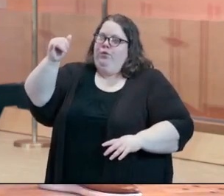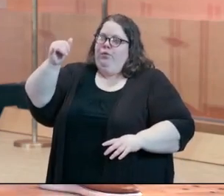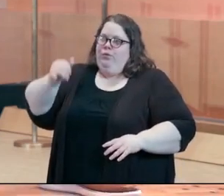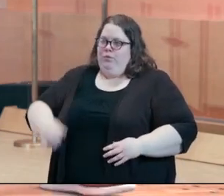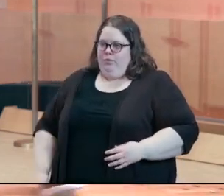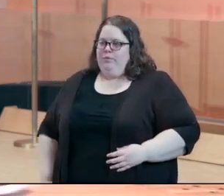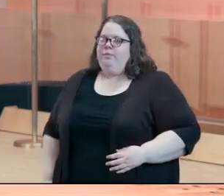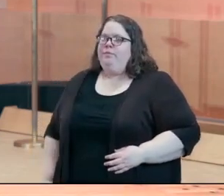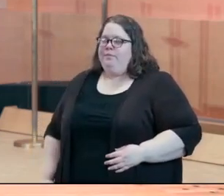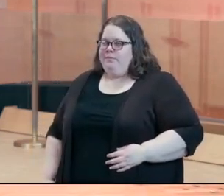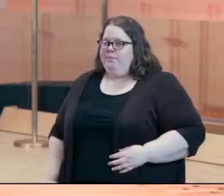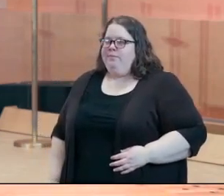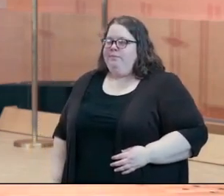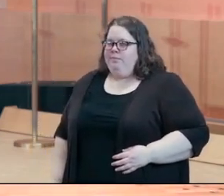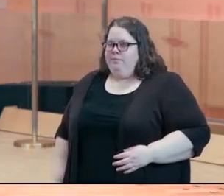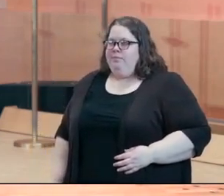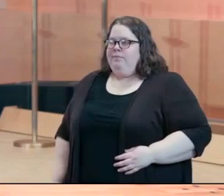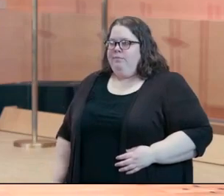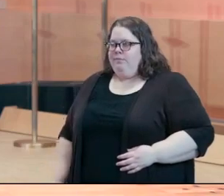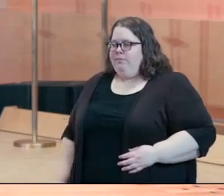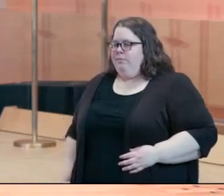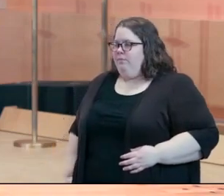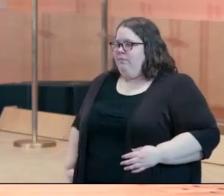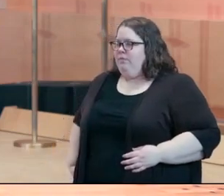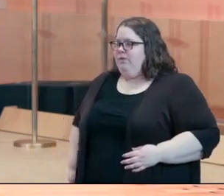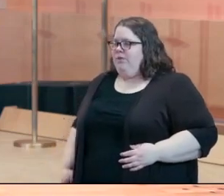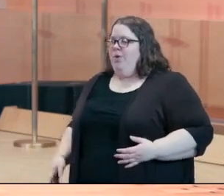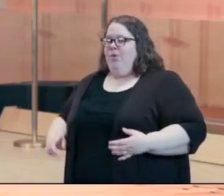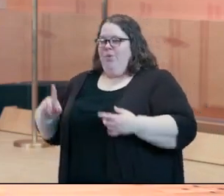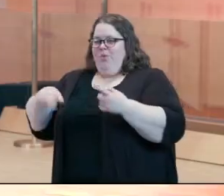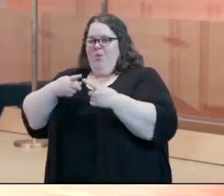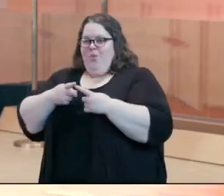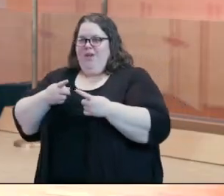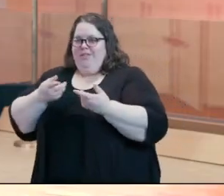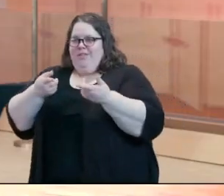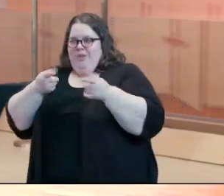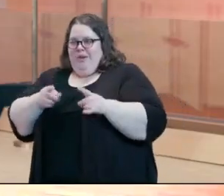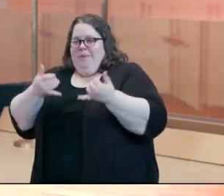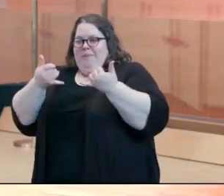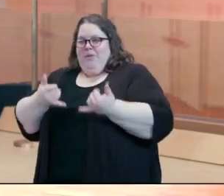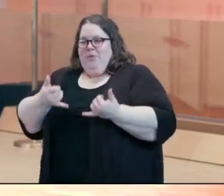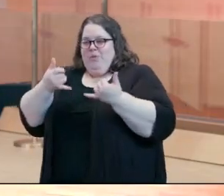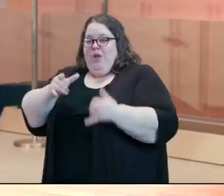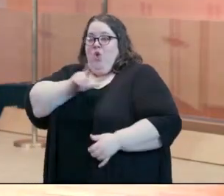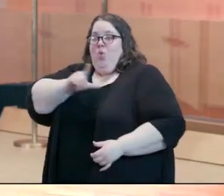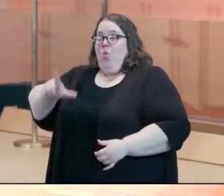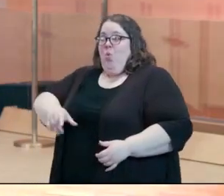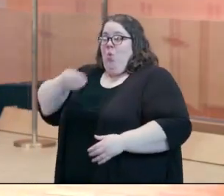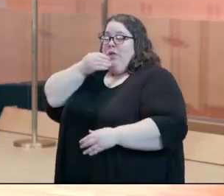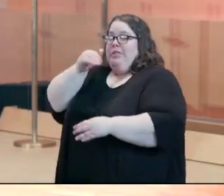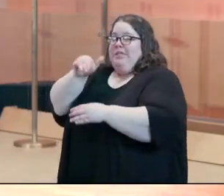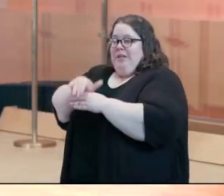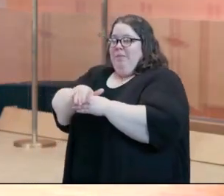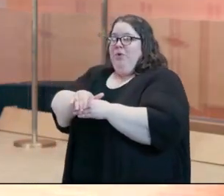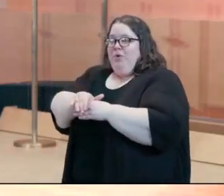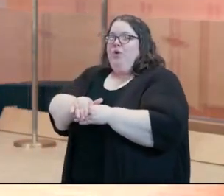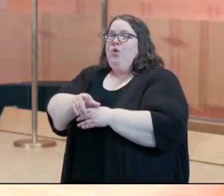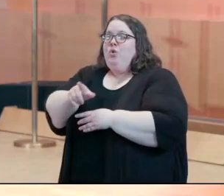And so as we get to receive the Lord's Supper today, we are partaking in that new covenant